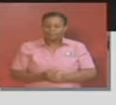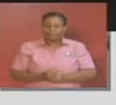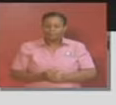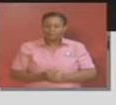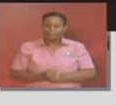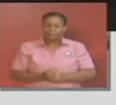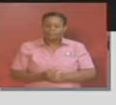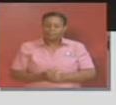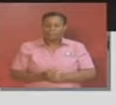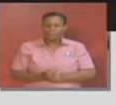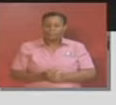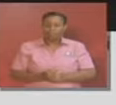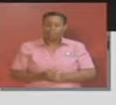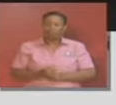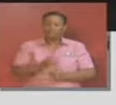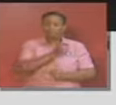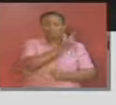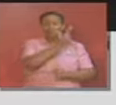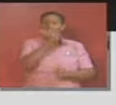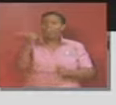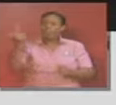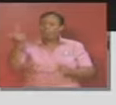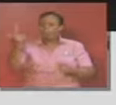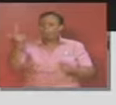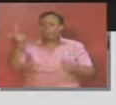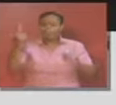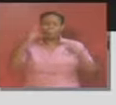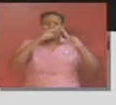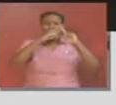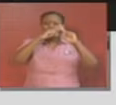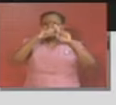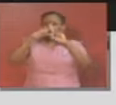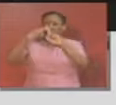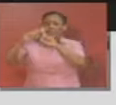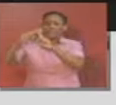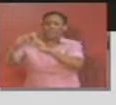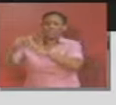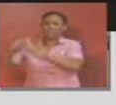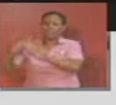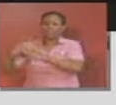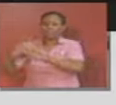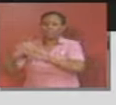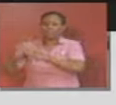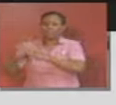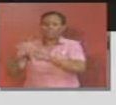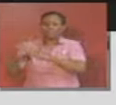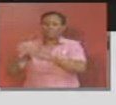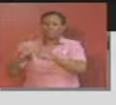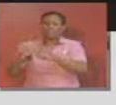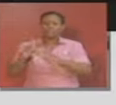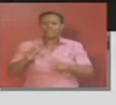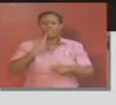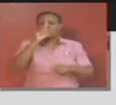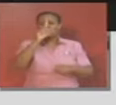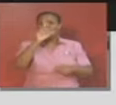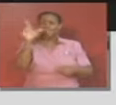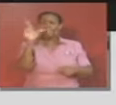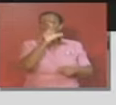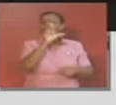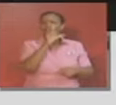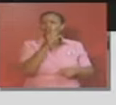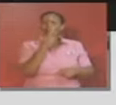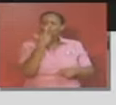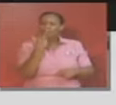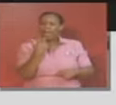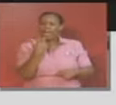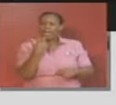positive during their follow-up in quarantine. Now, this top left red dot, we're going to actually expand on that one